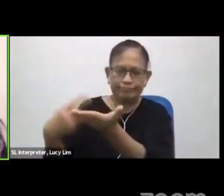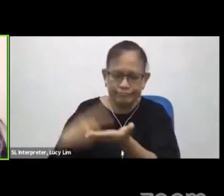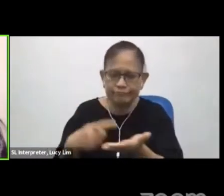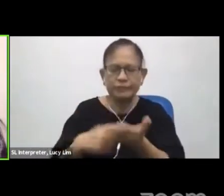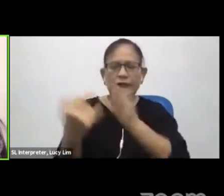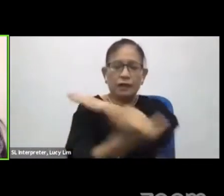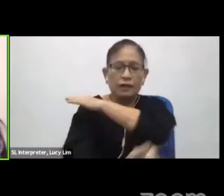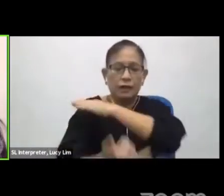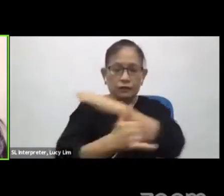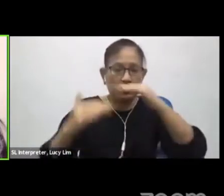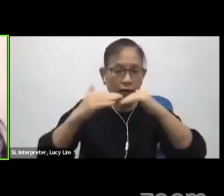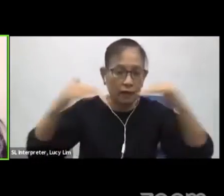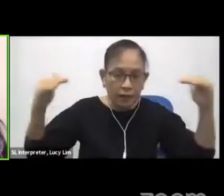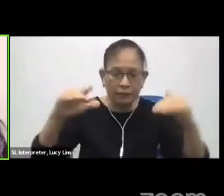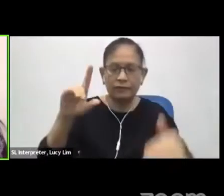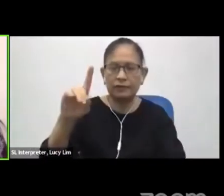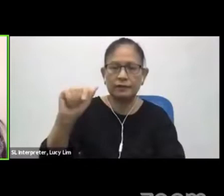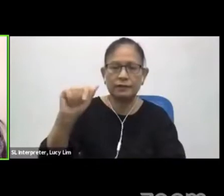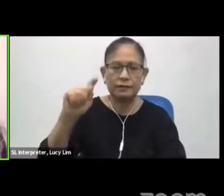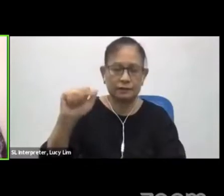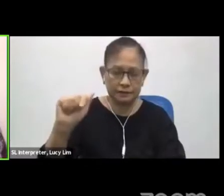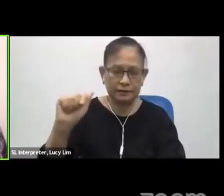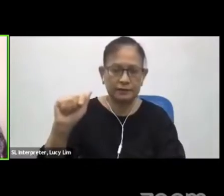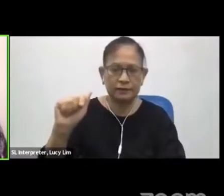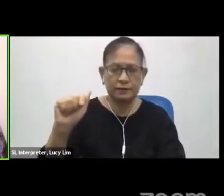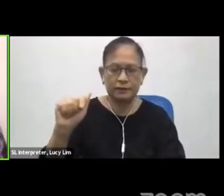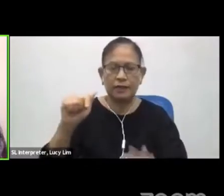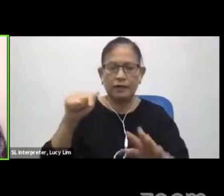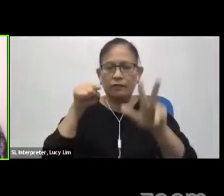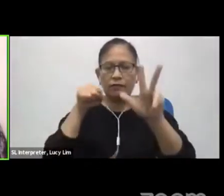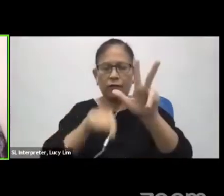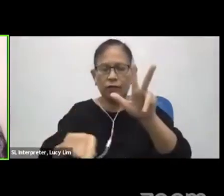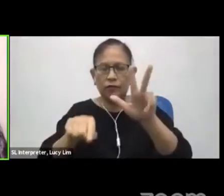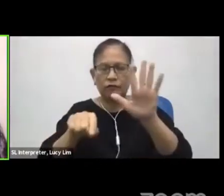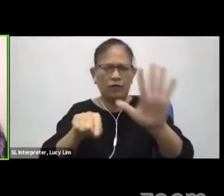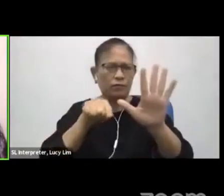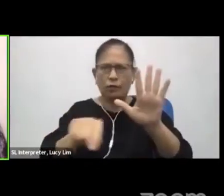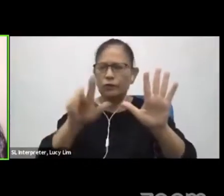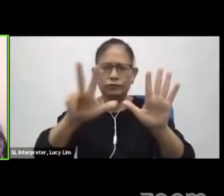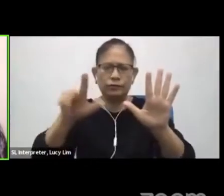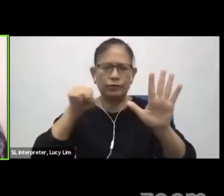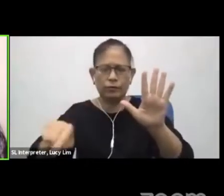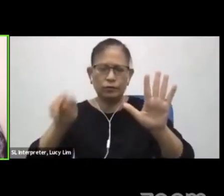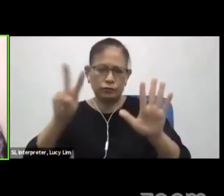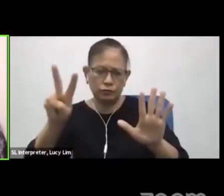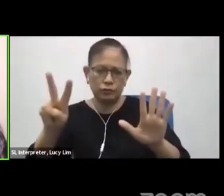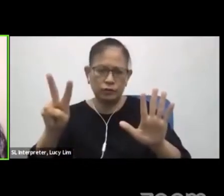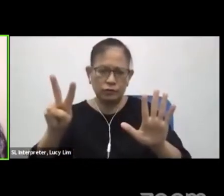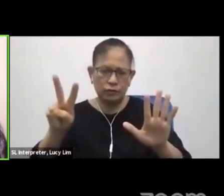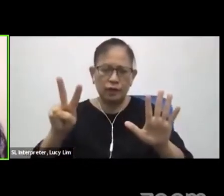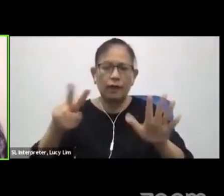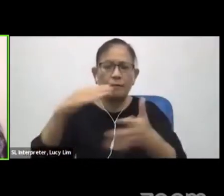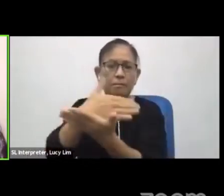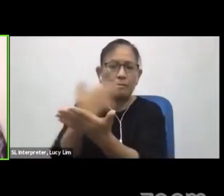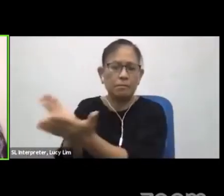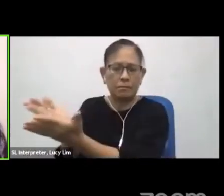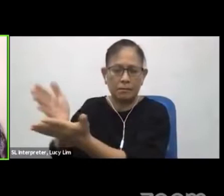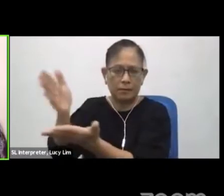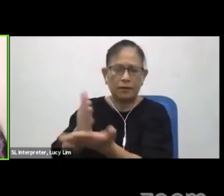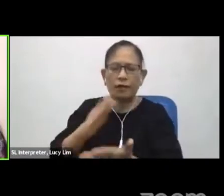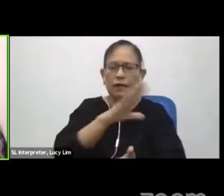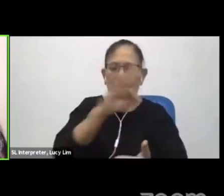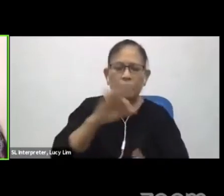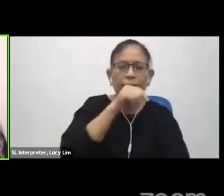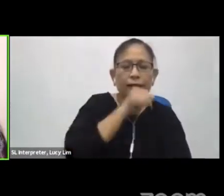relation to SDGs indicator 5.3.2, which is proportion of girls and women aged 15